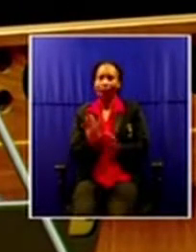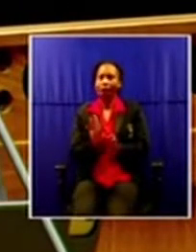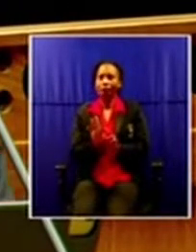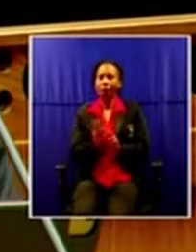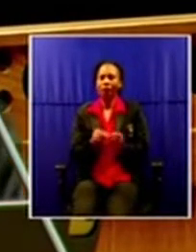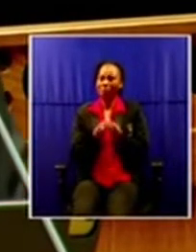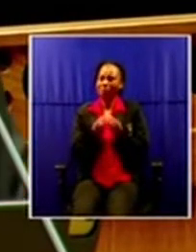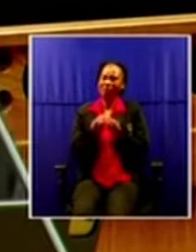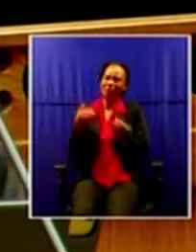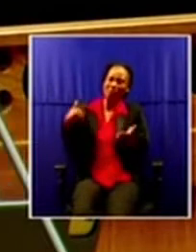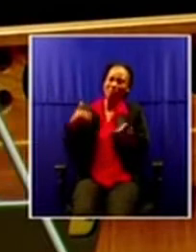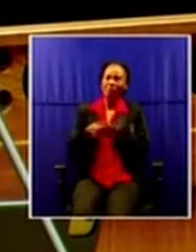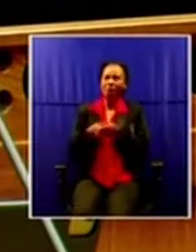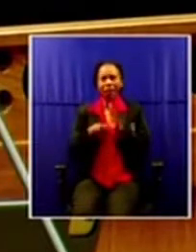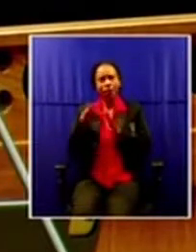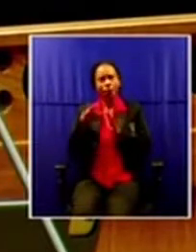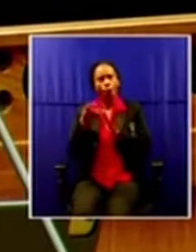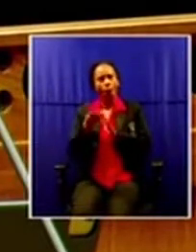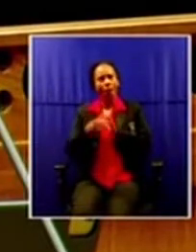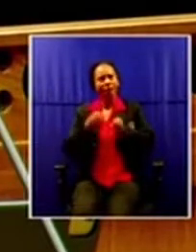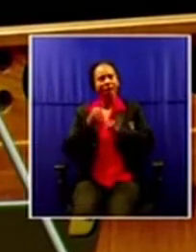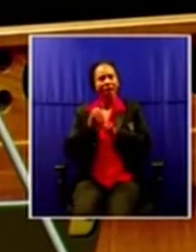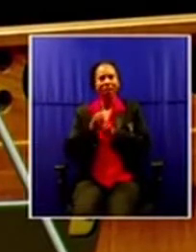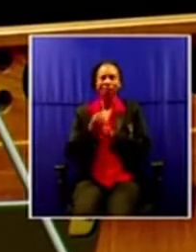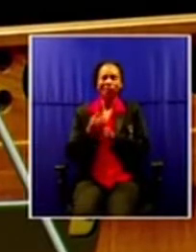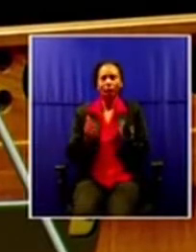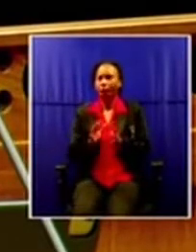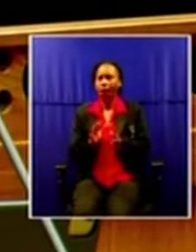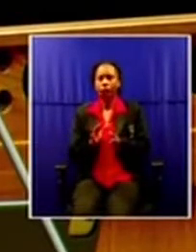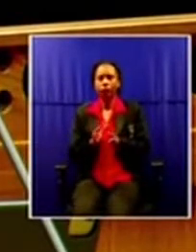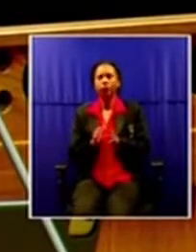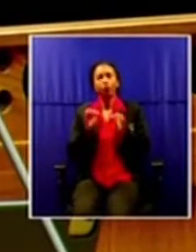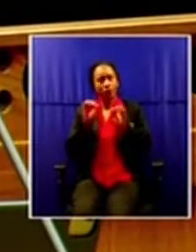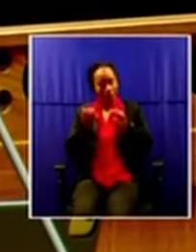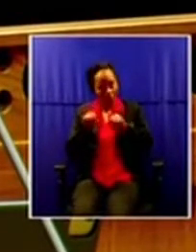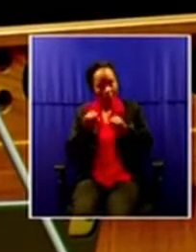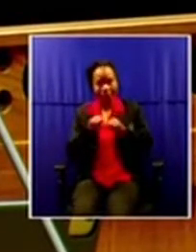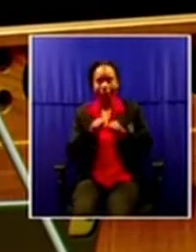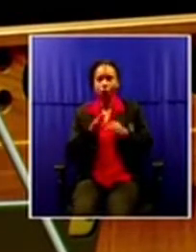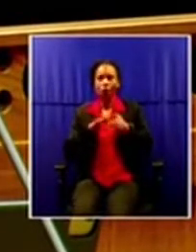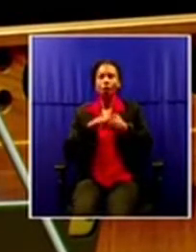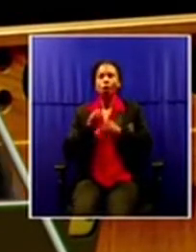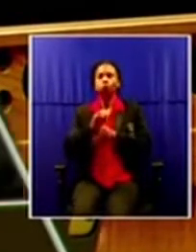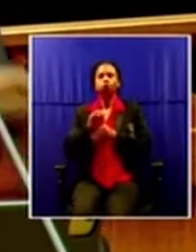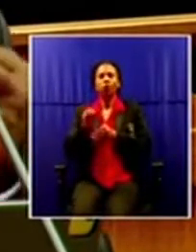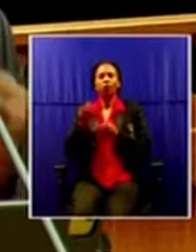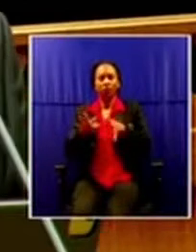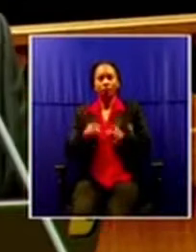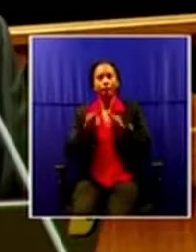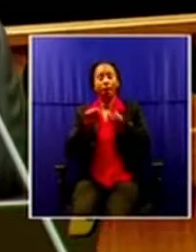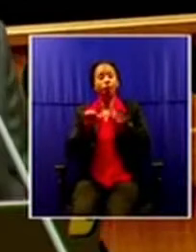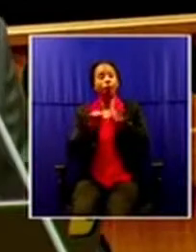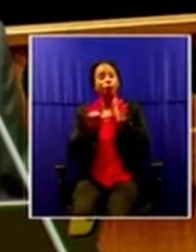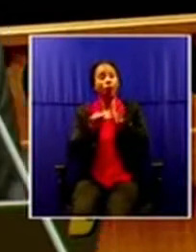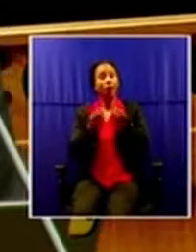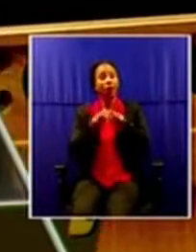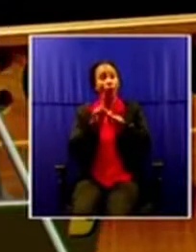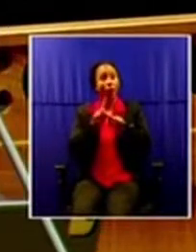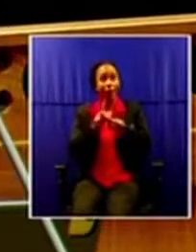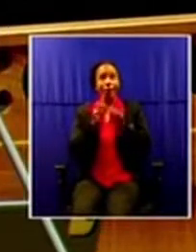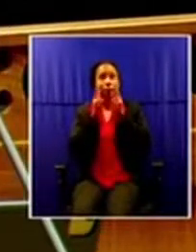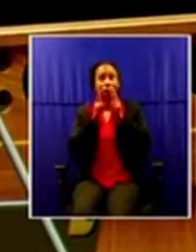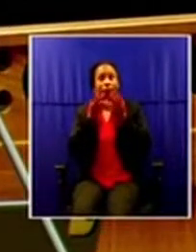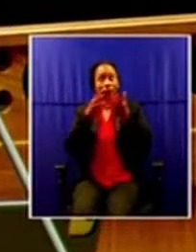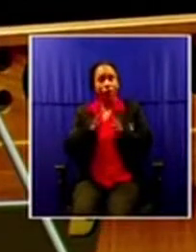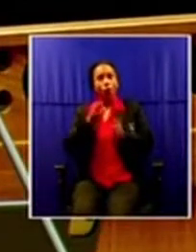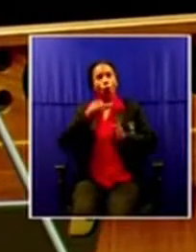have been mistakes. We've stumbled, we've risen up. But the important thing is to realize that we've been trying.